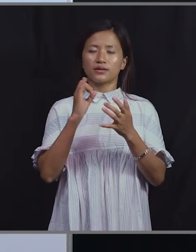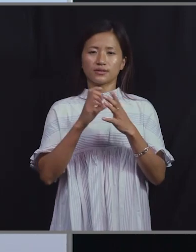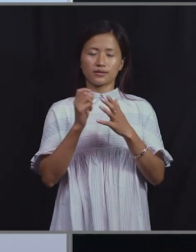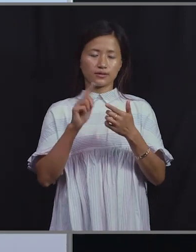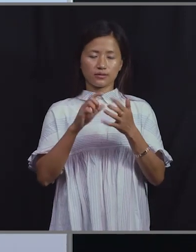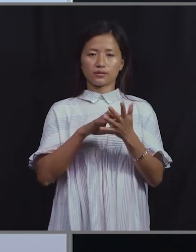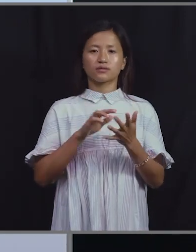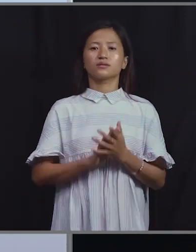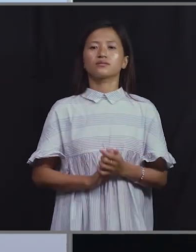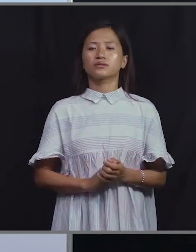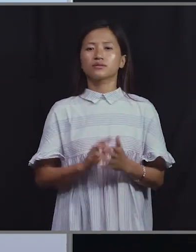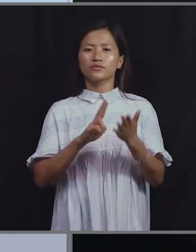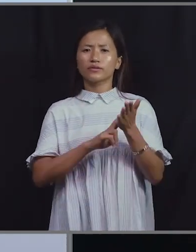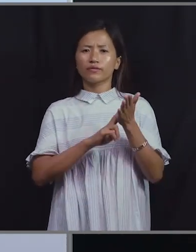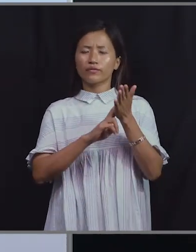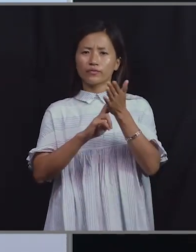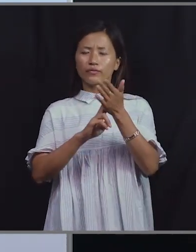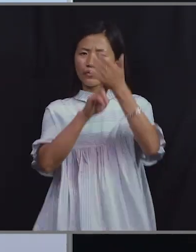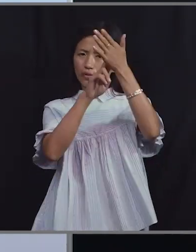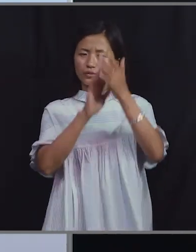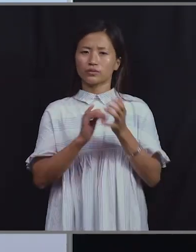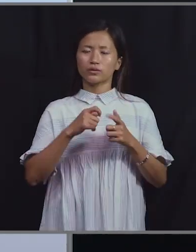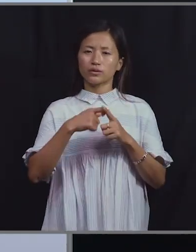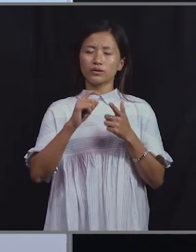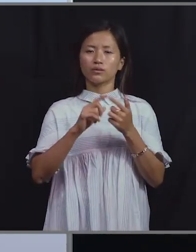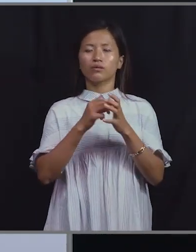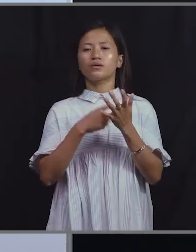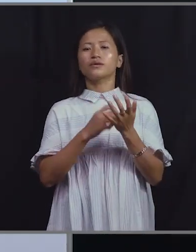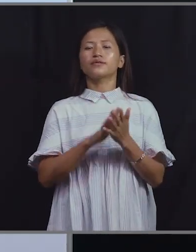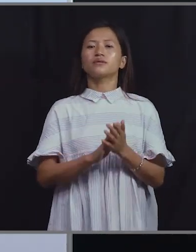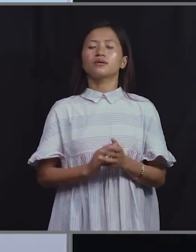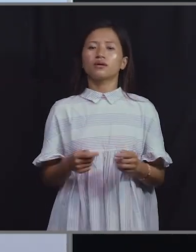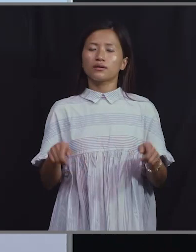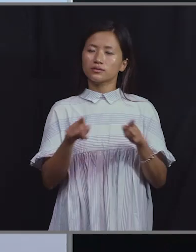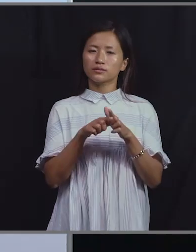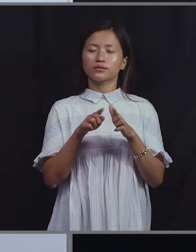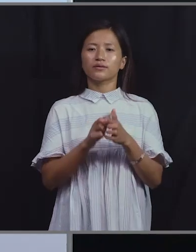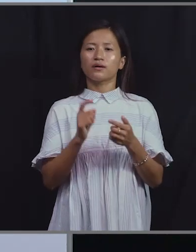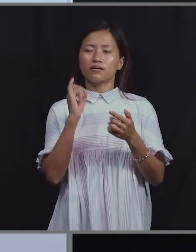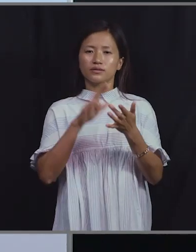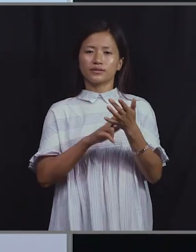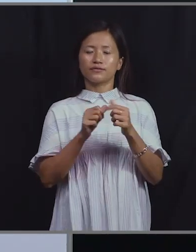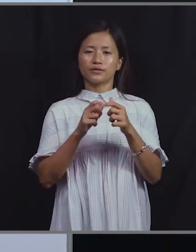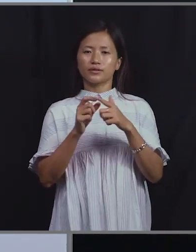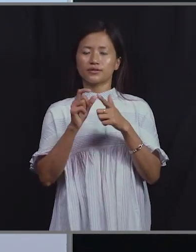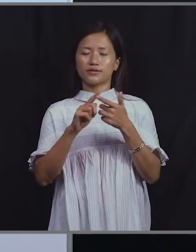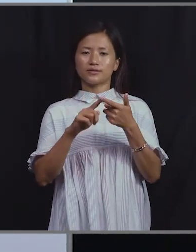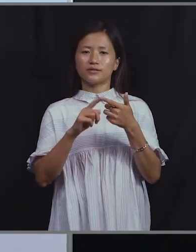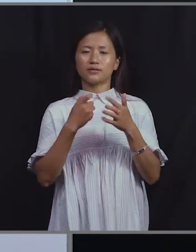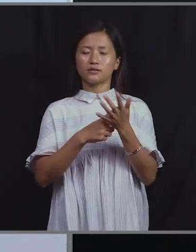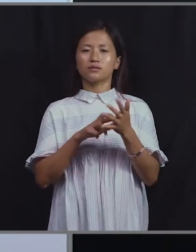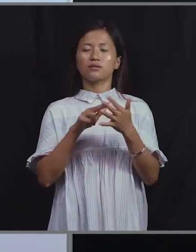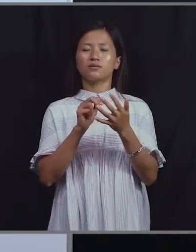it condemned the North Korea and called them as an invader. Now, under the United Nations